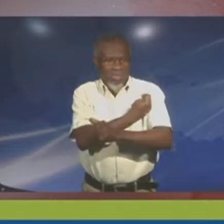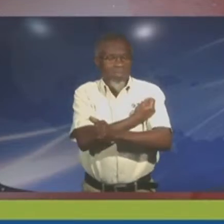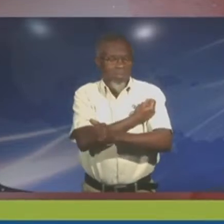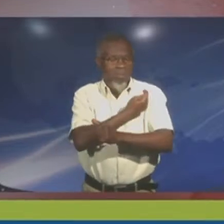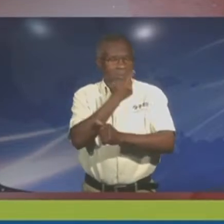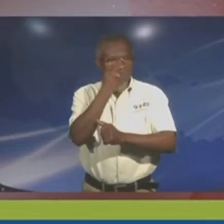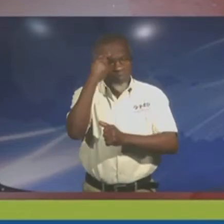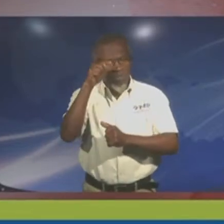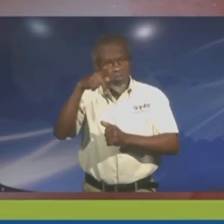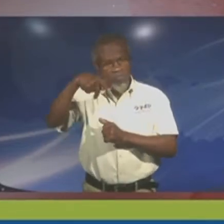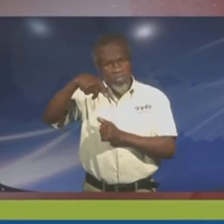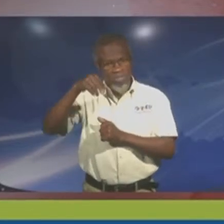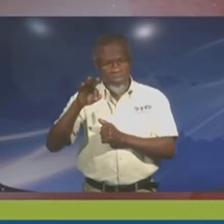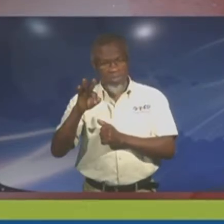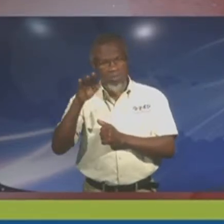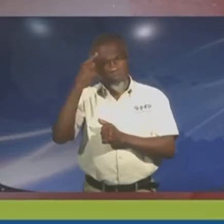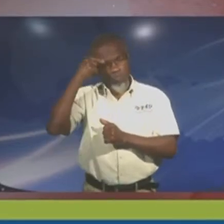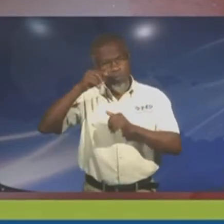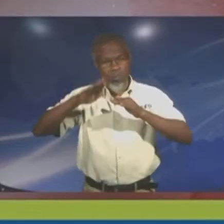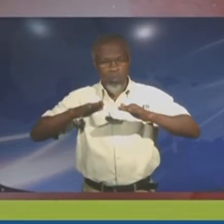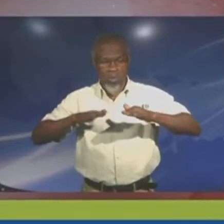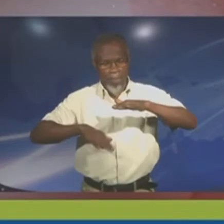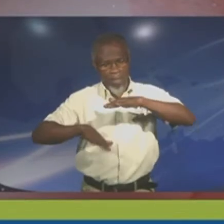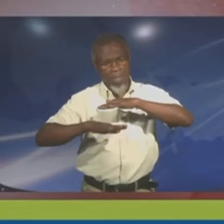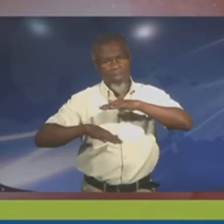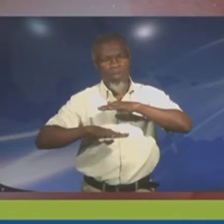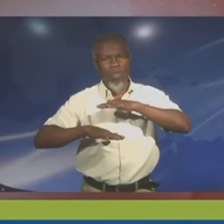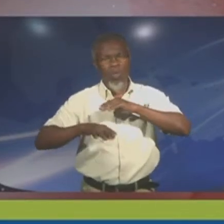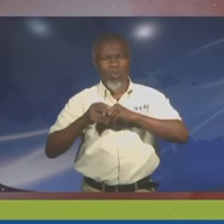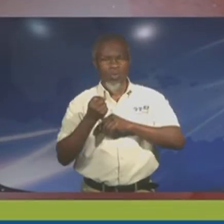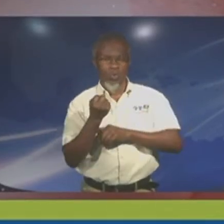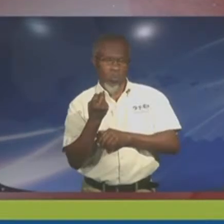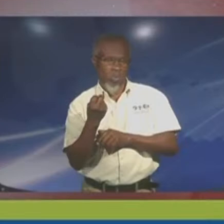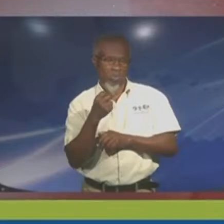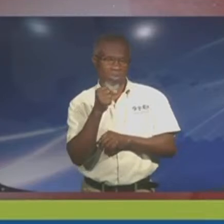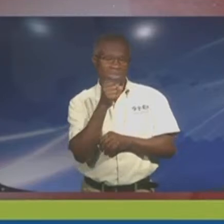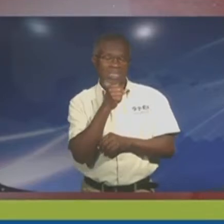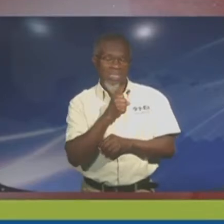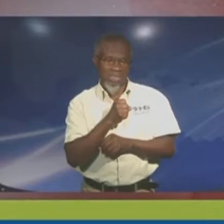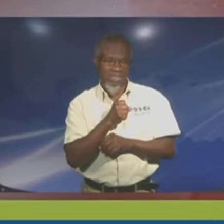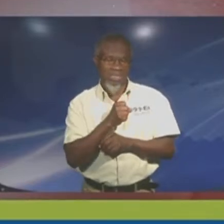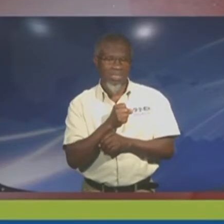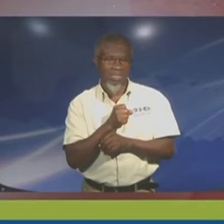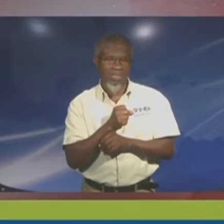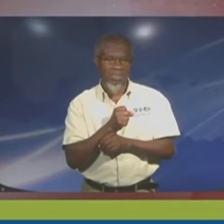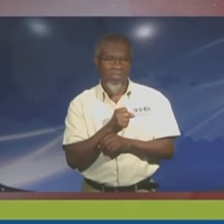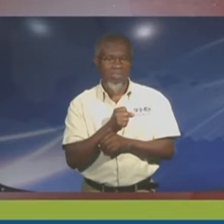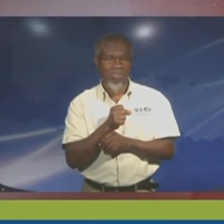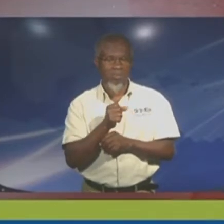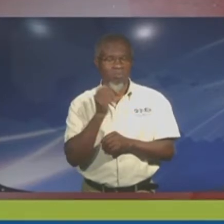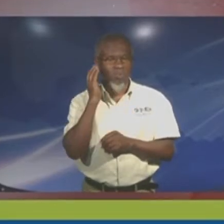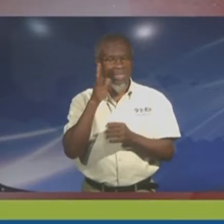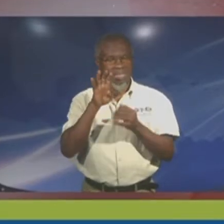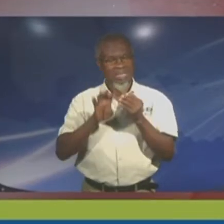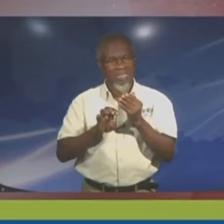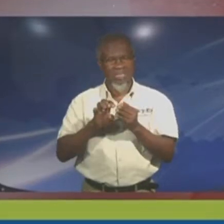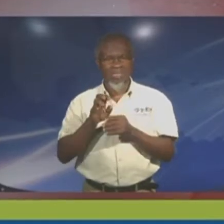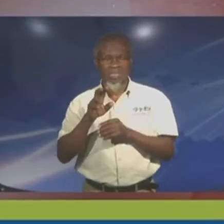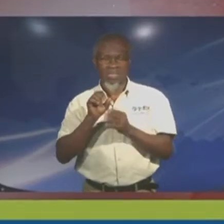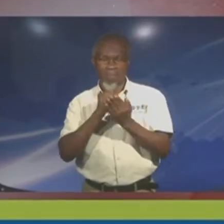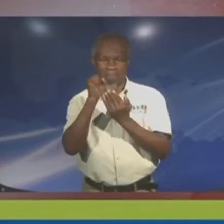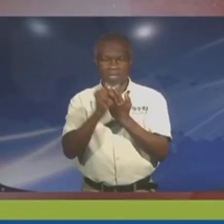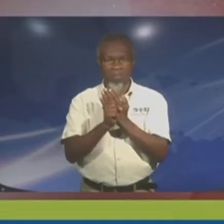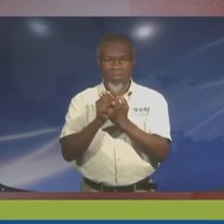first dose of the Pfizer vaccine for those children who are under 12 is September 30th. And we would like to urge all